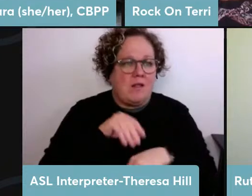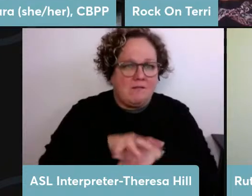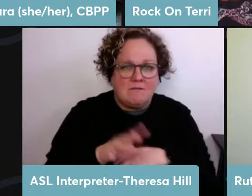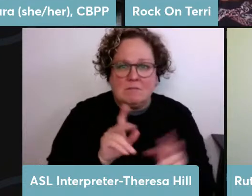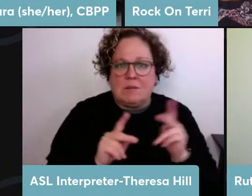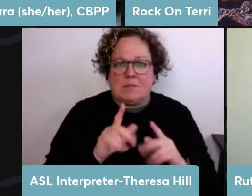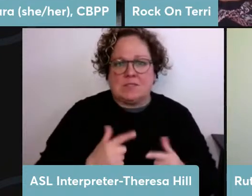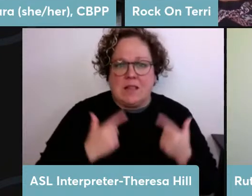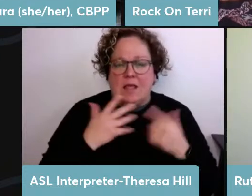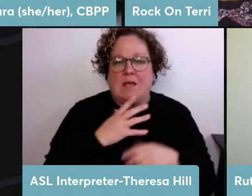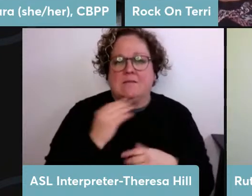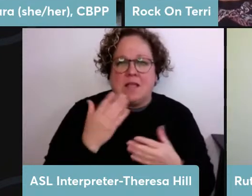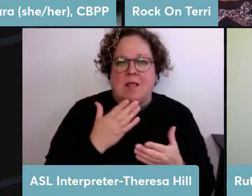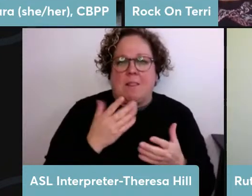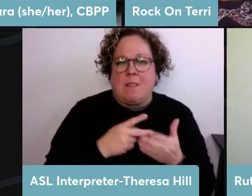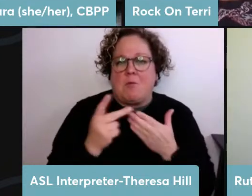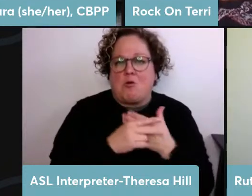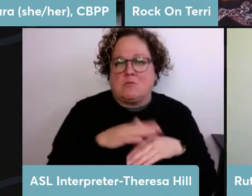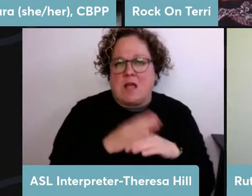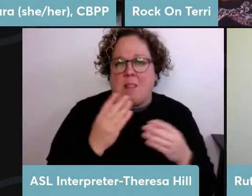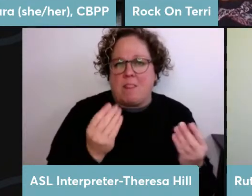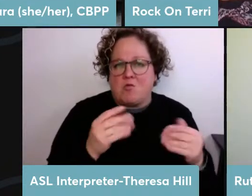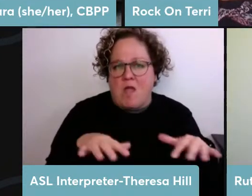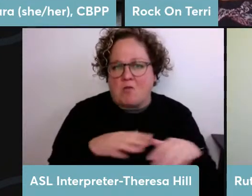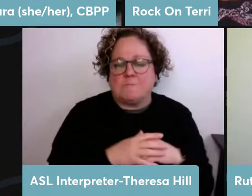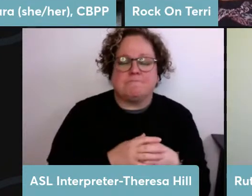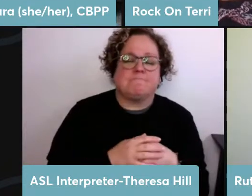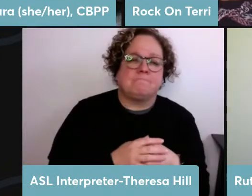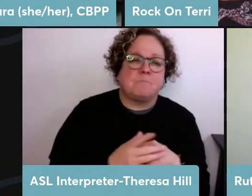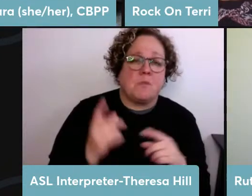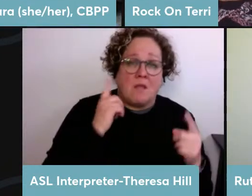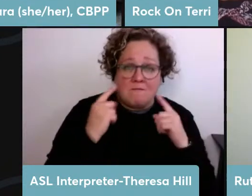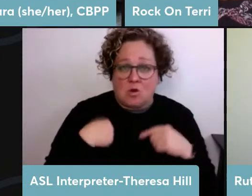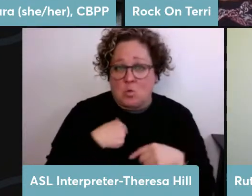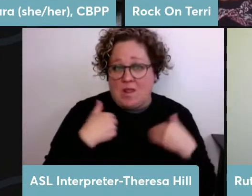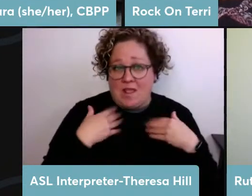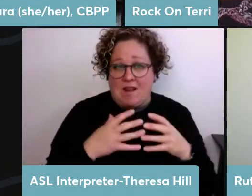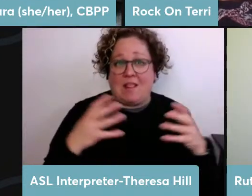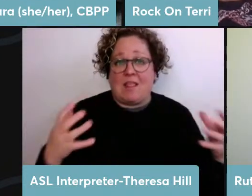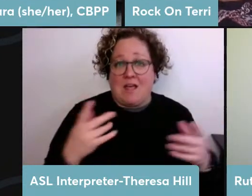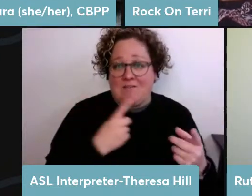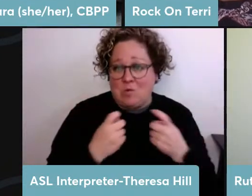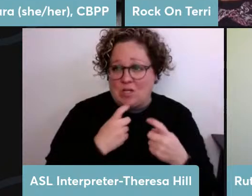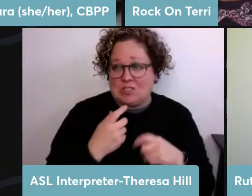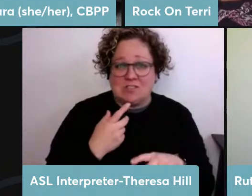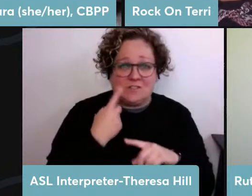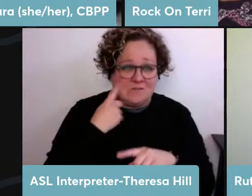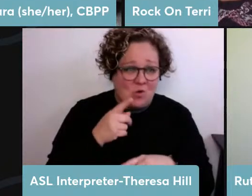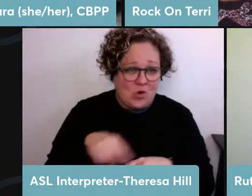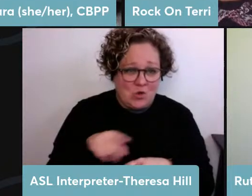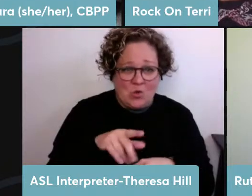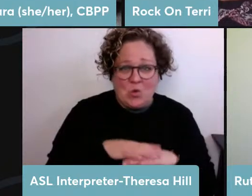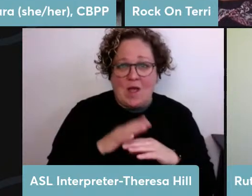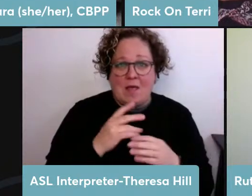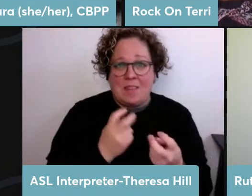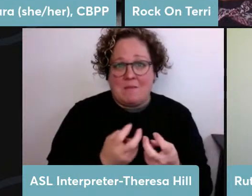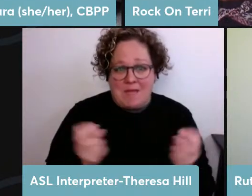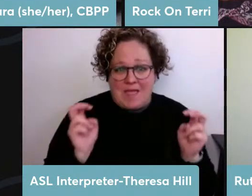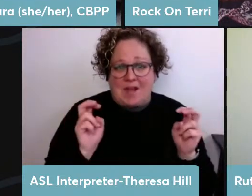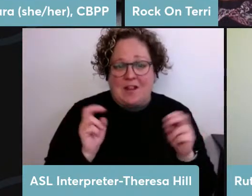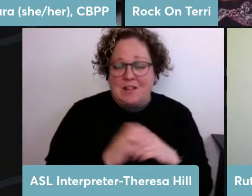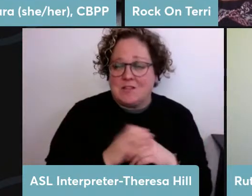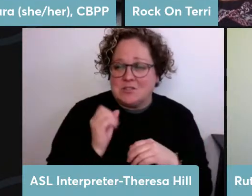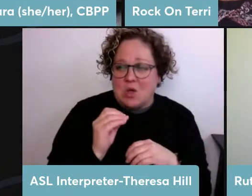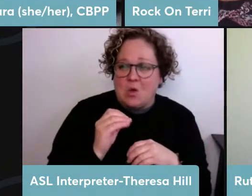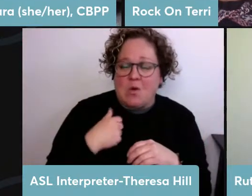ground. So I've heard that we have lots of questions for all of you on this panel. So I'm actually going to